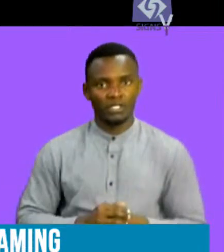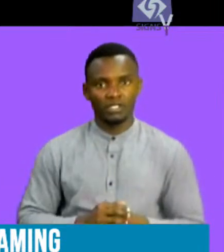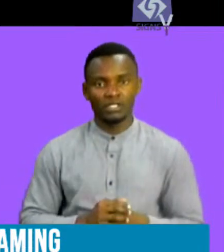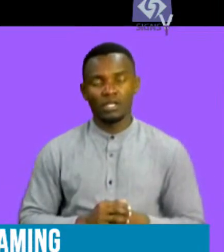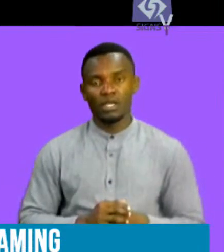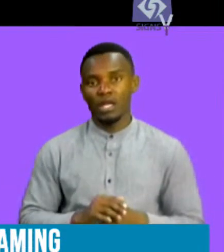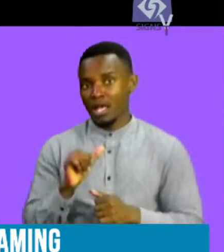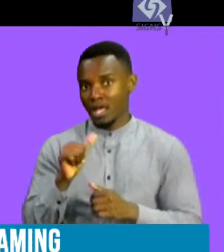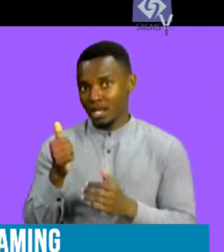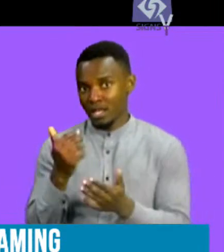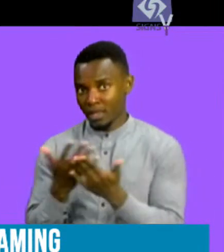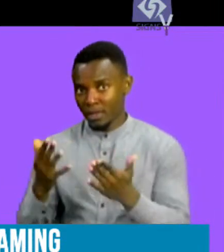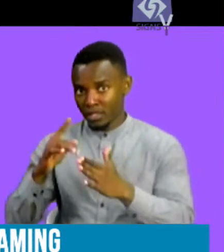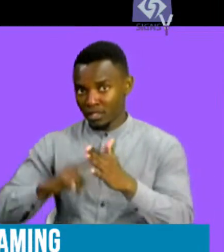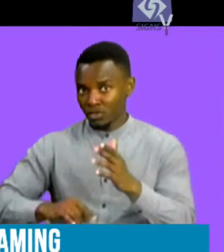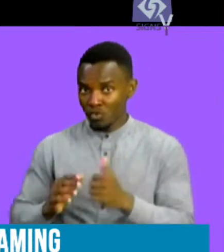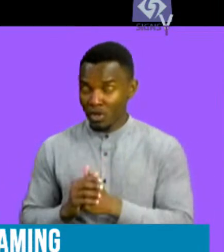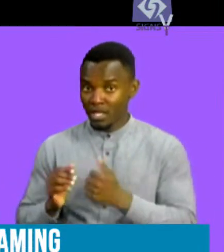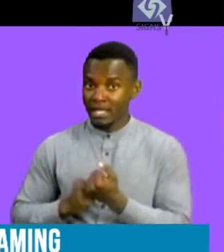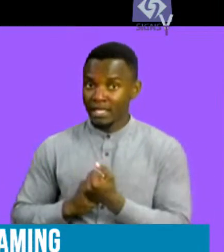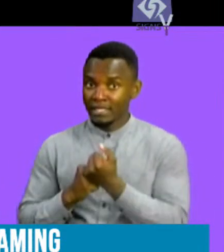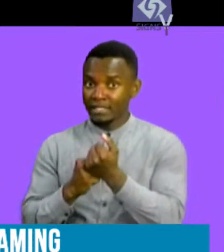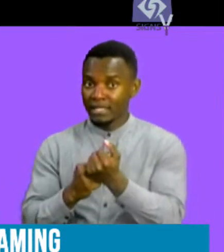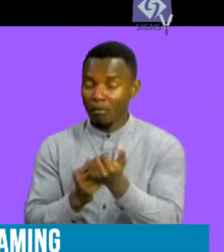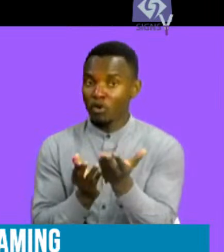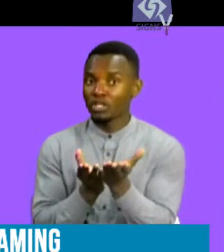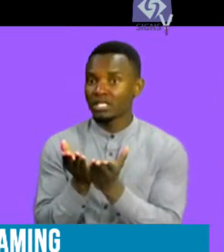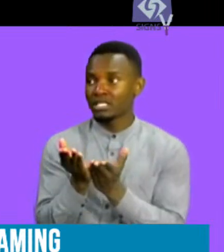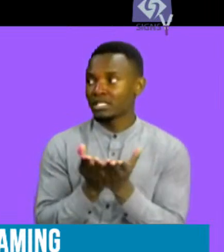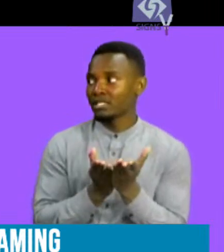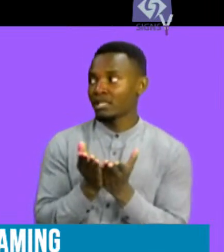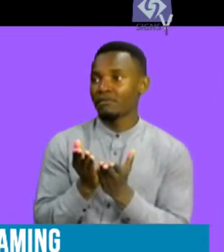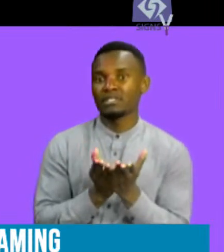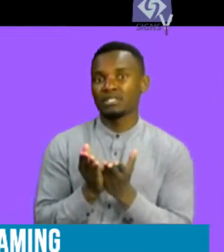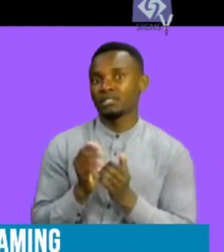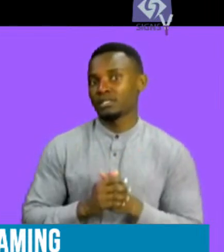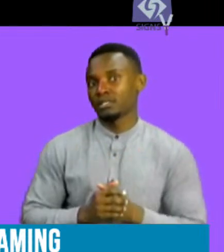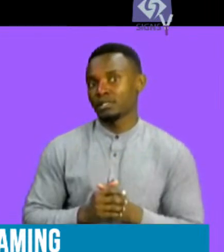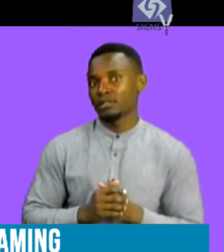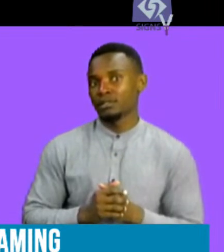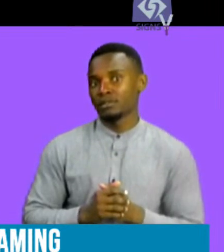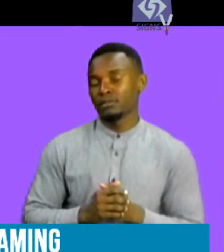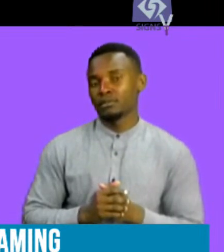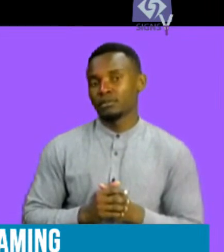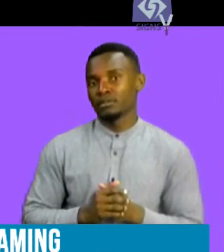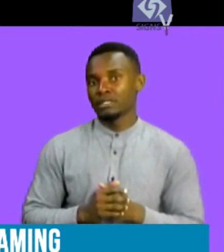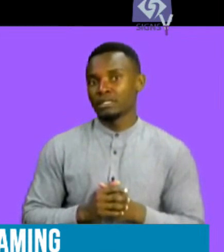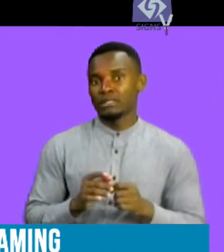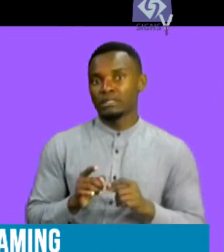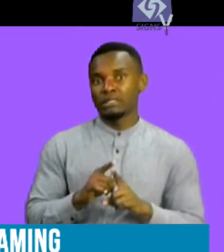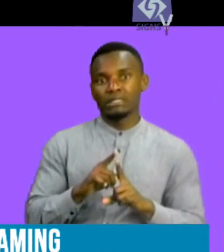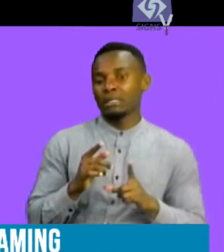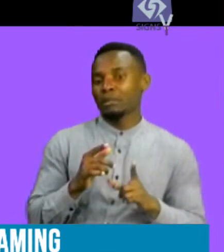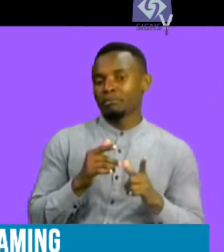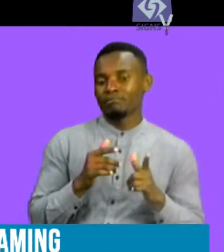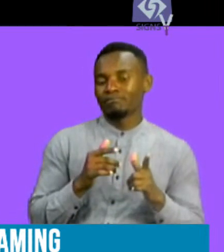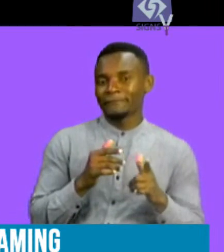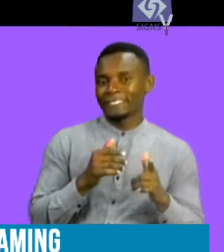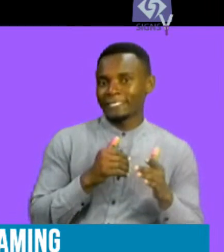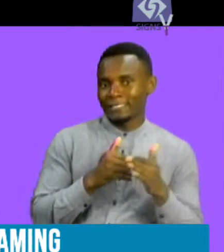other thing is the support services, which is also close to health services. They are almost close